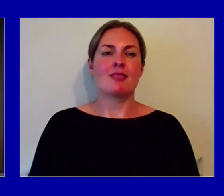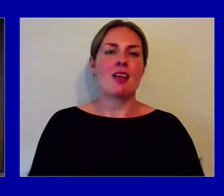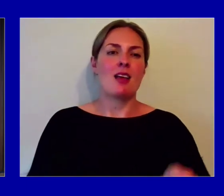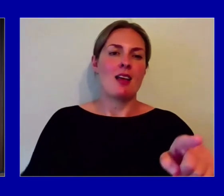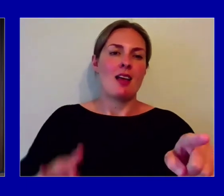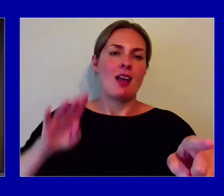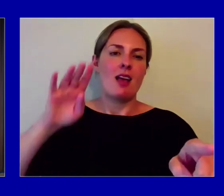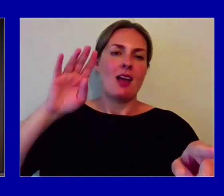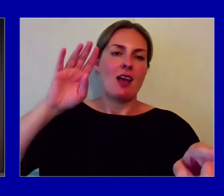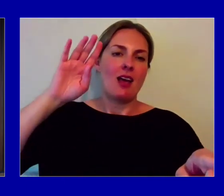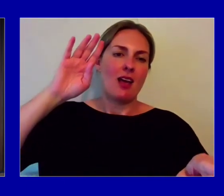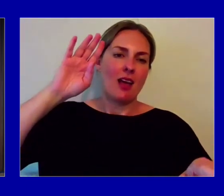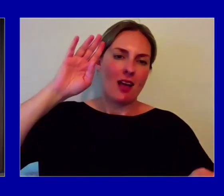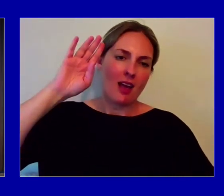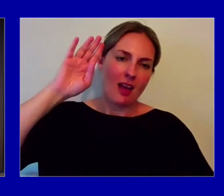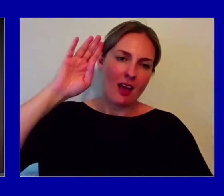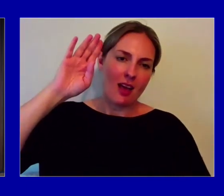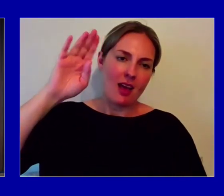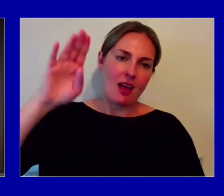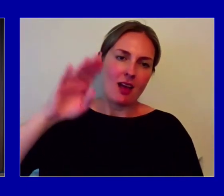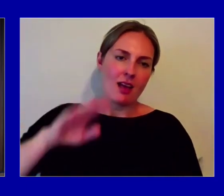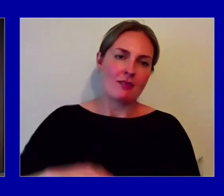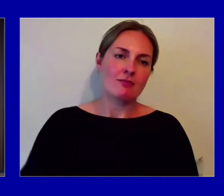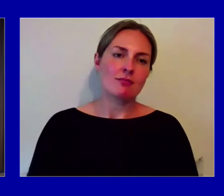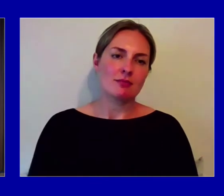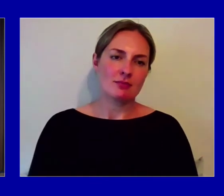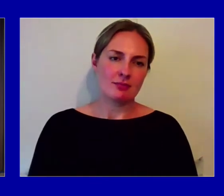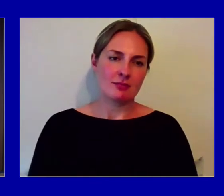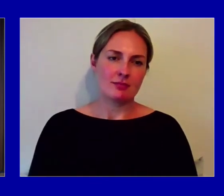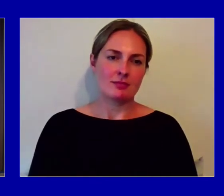Excuse me. I was ringing you.